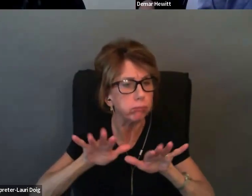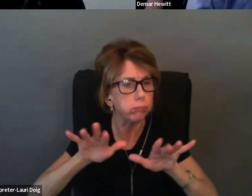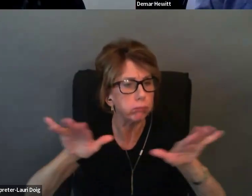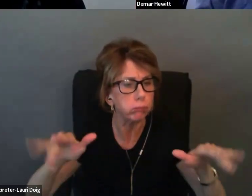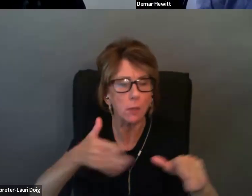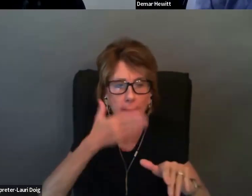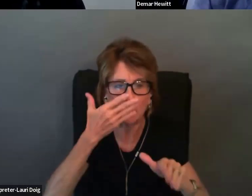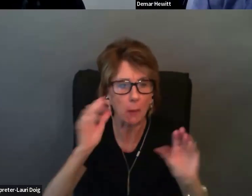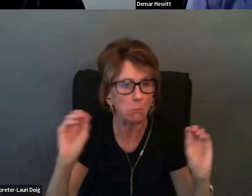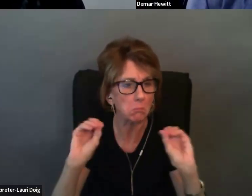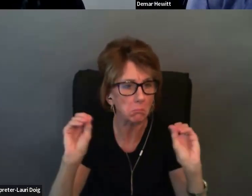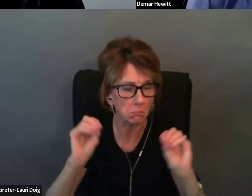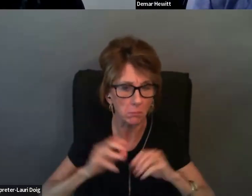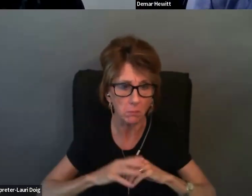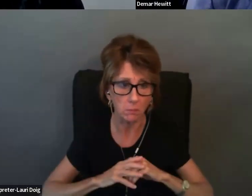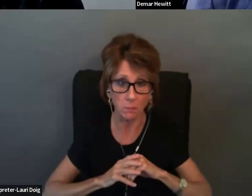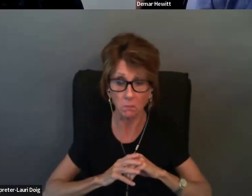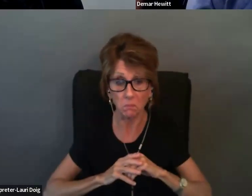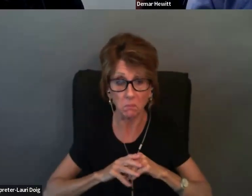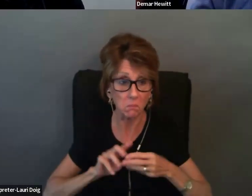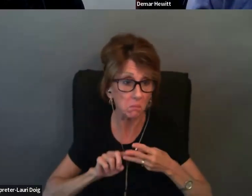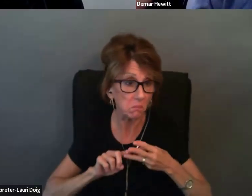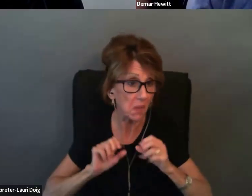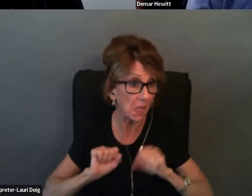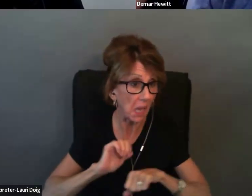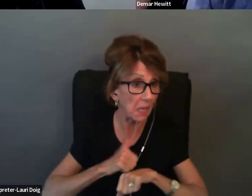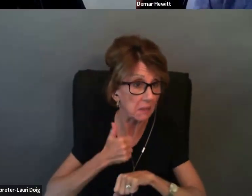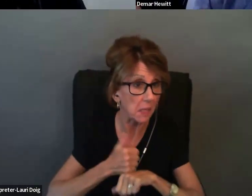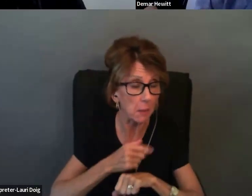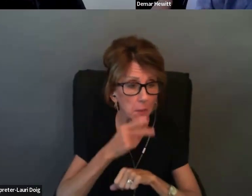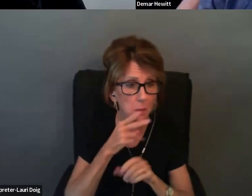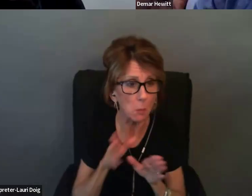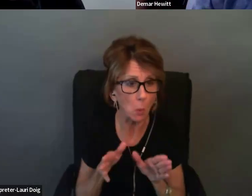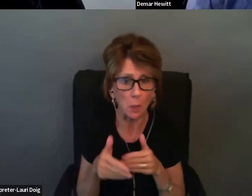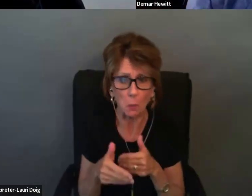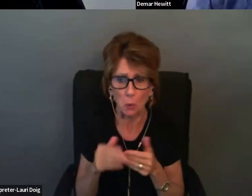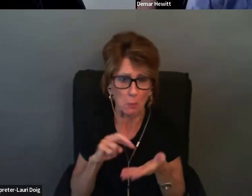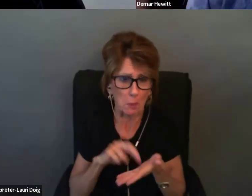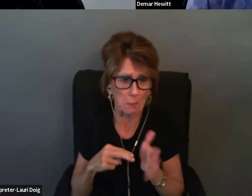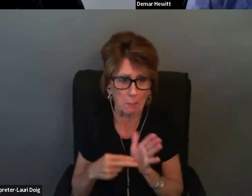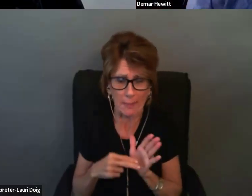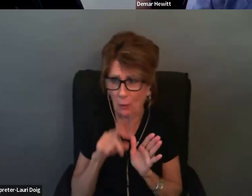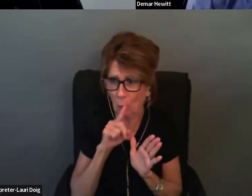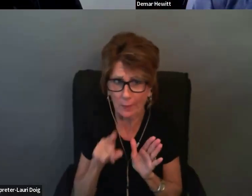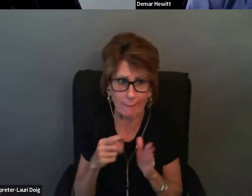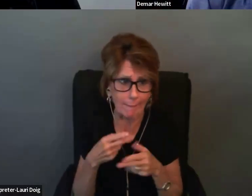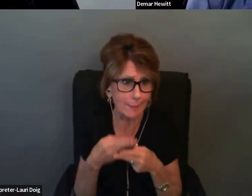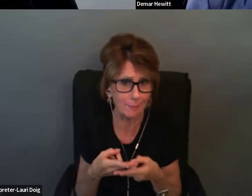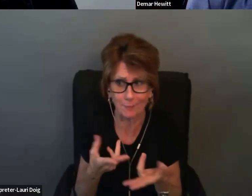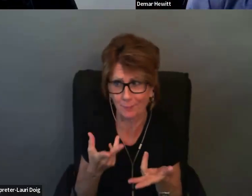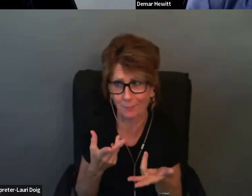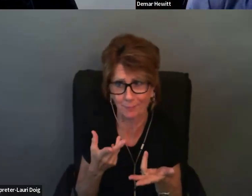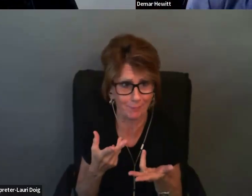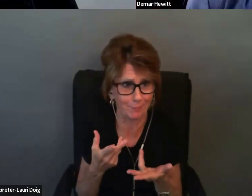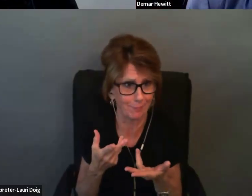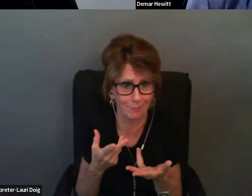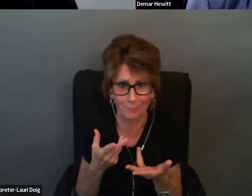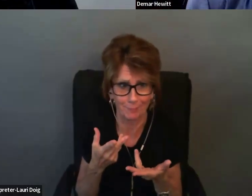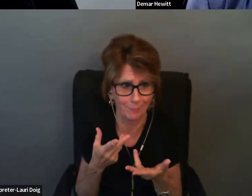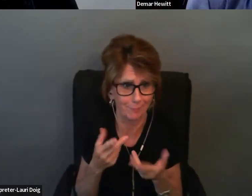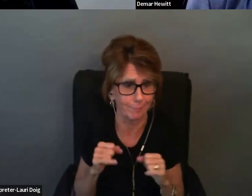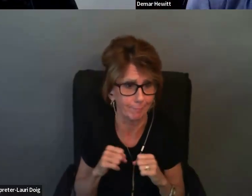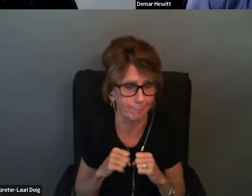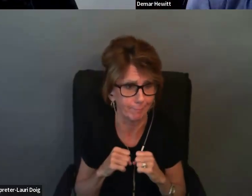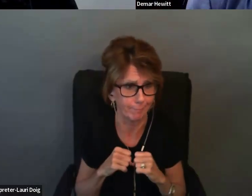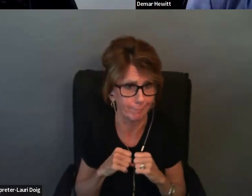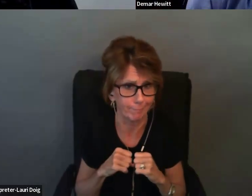room, and we've seen that already, which is just a makeshift plastic, for example, that you buy on Amazon